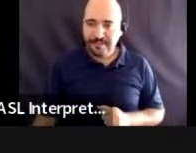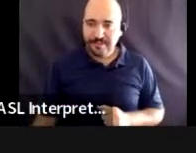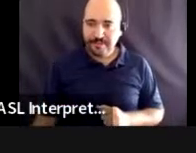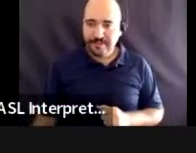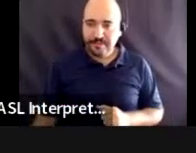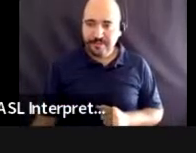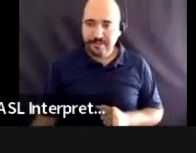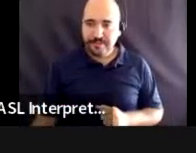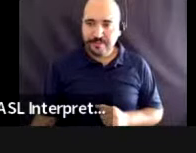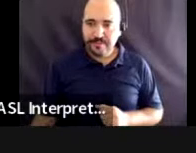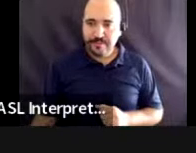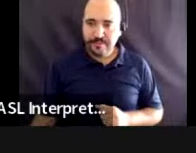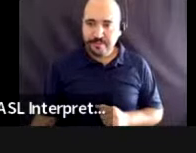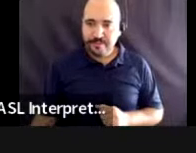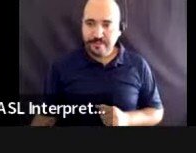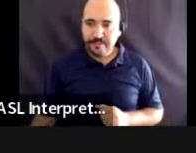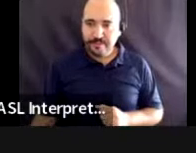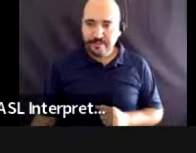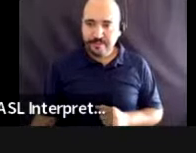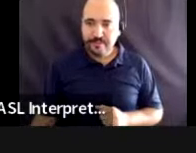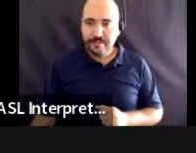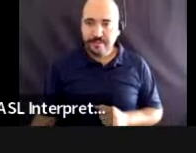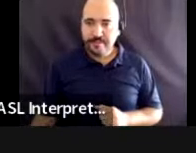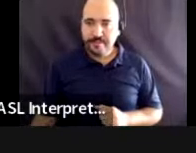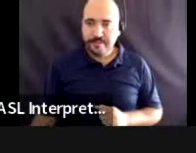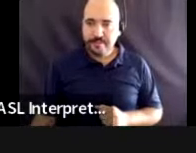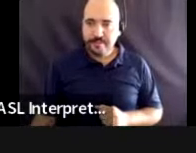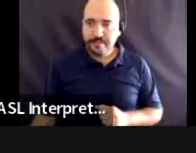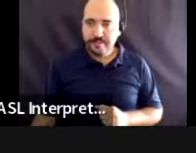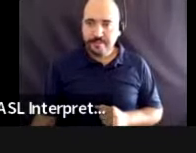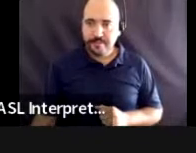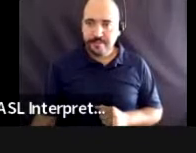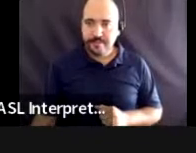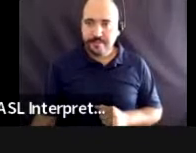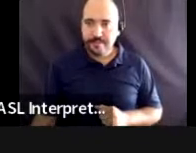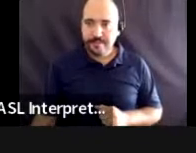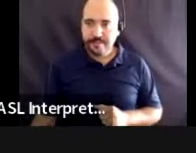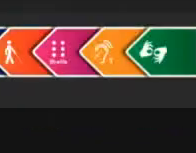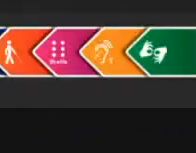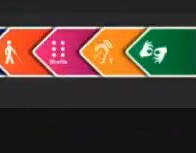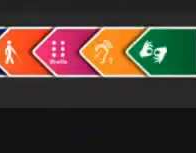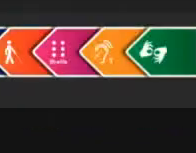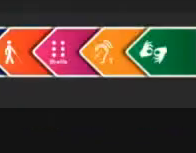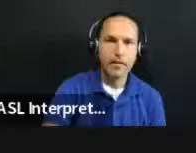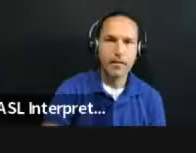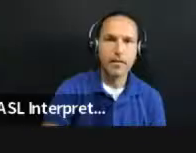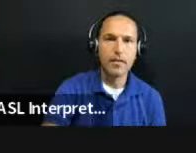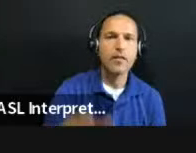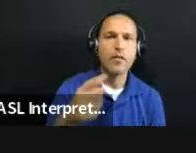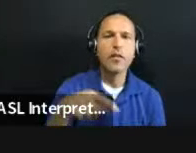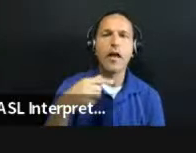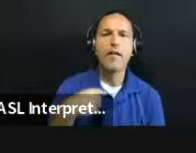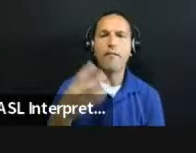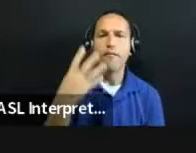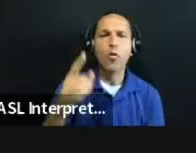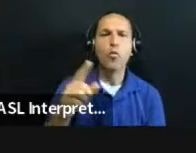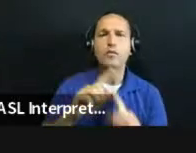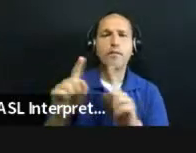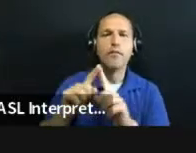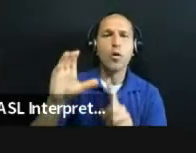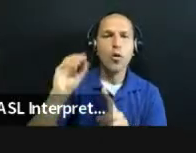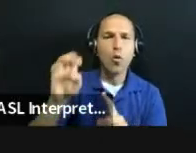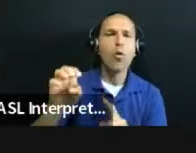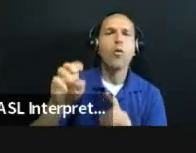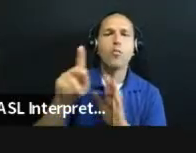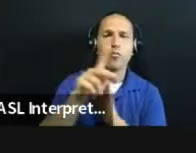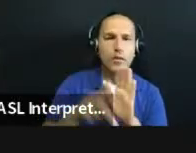the WCAG criteria, I call it WCAG. It revolves around 4 core principles. Once again, if you're in